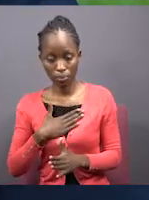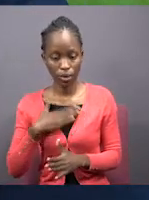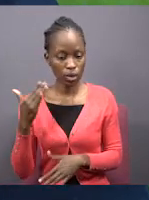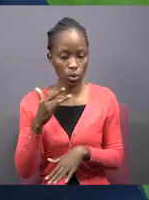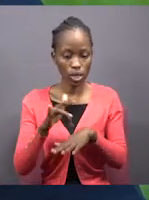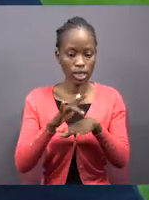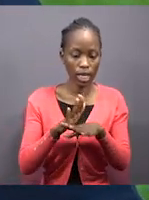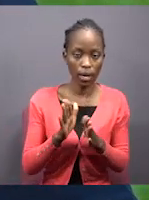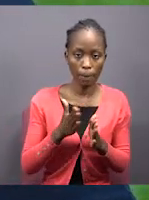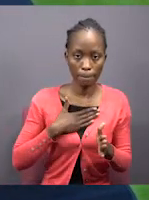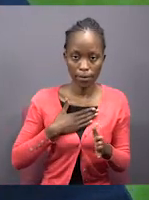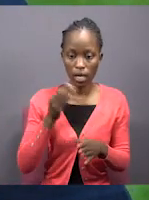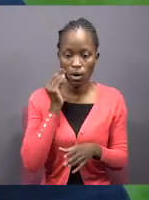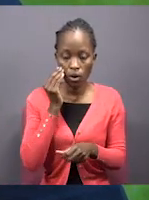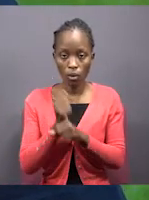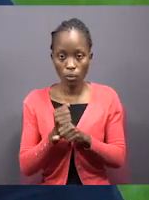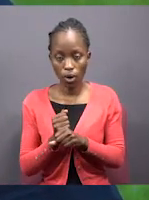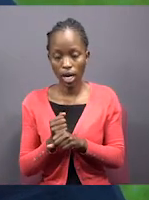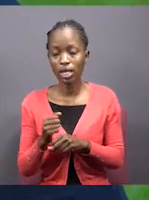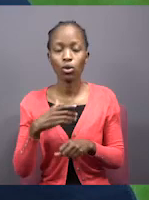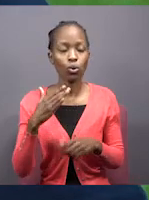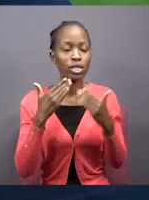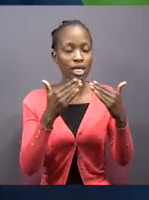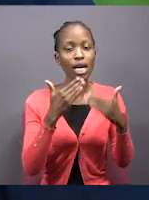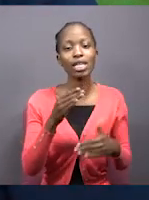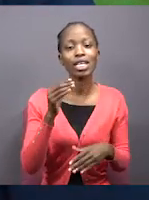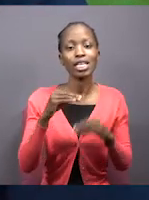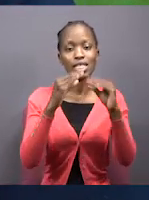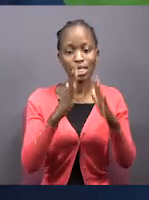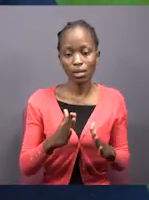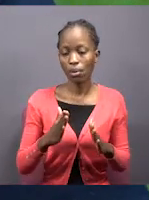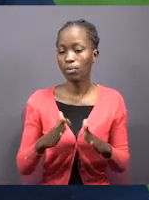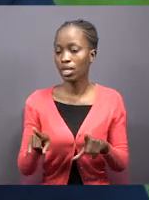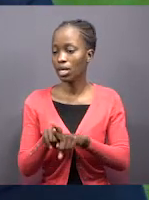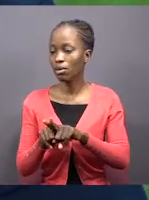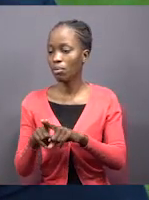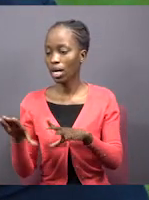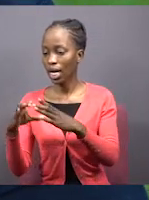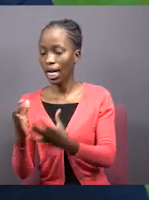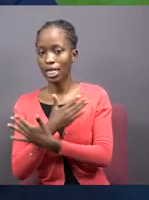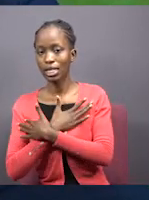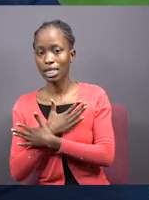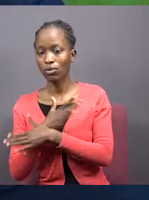lot. My classmates sent me some encouraging notes, and this made me